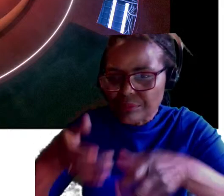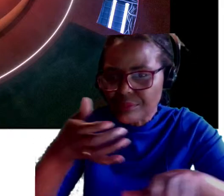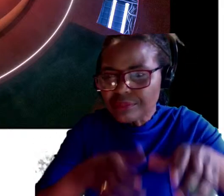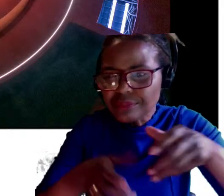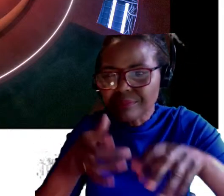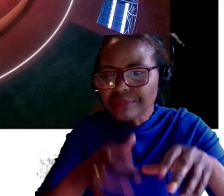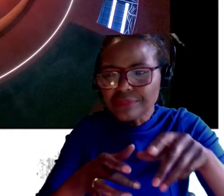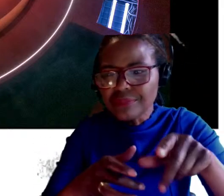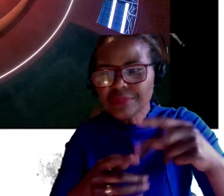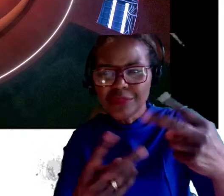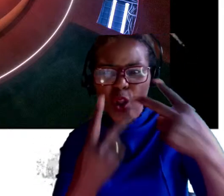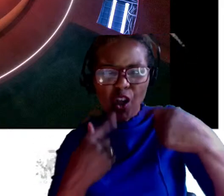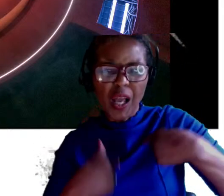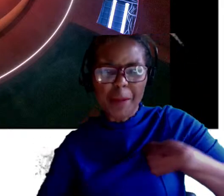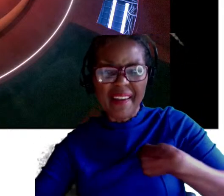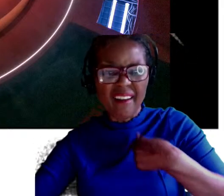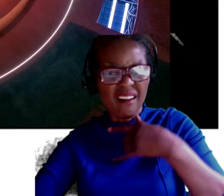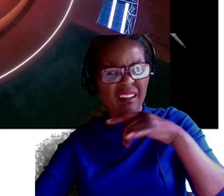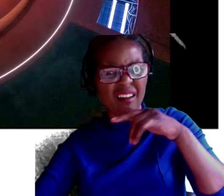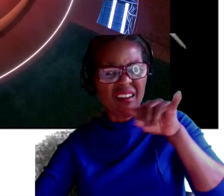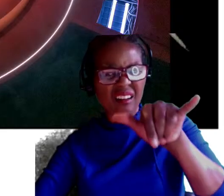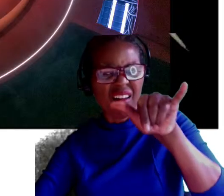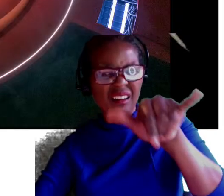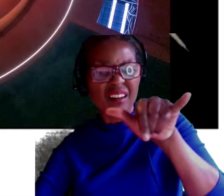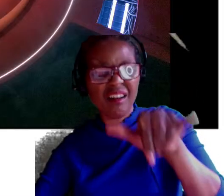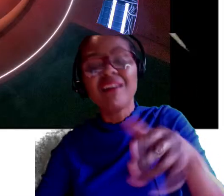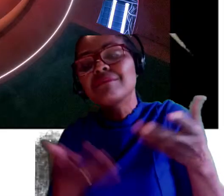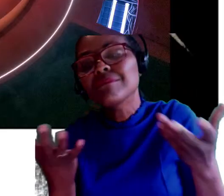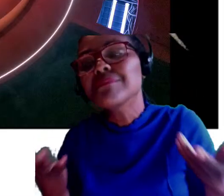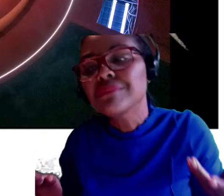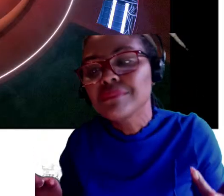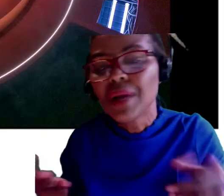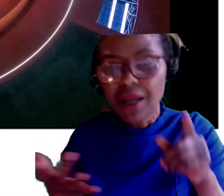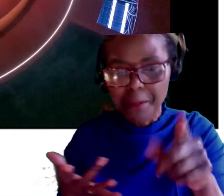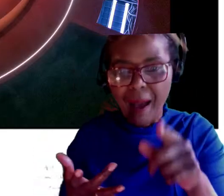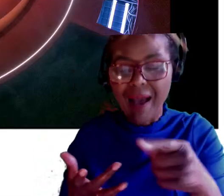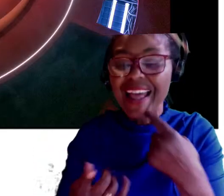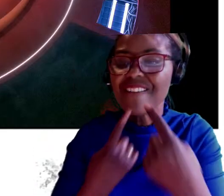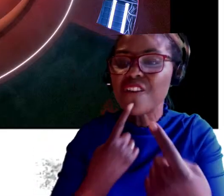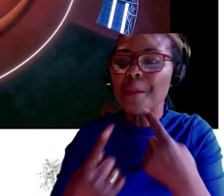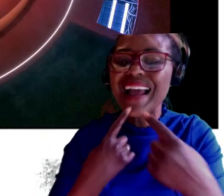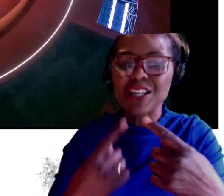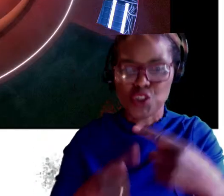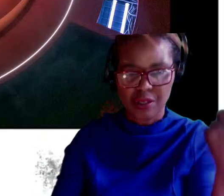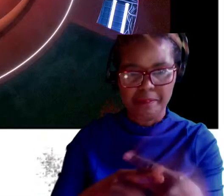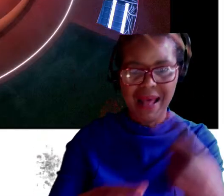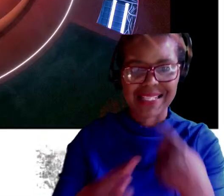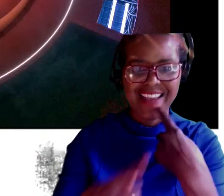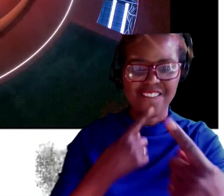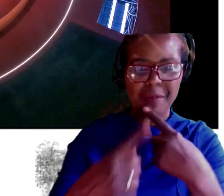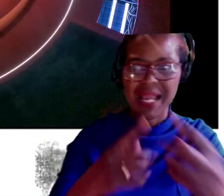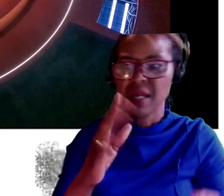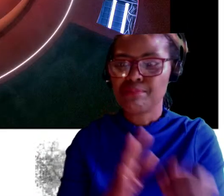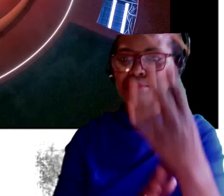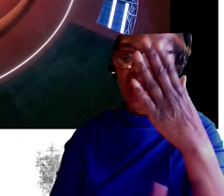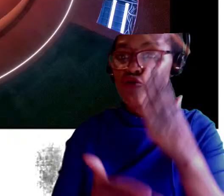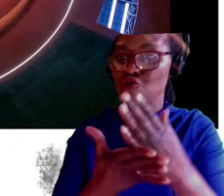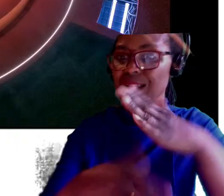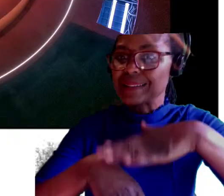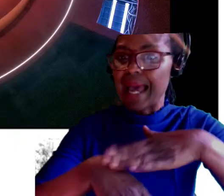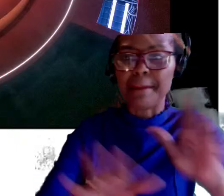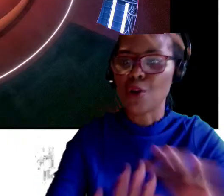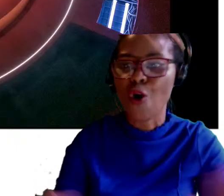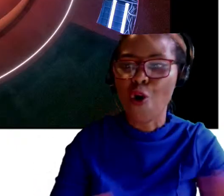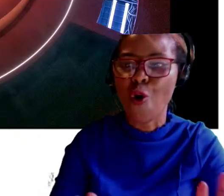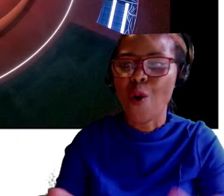for an audio signal to keep bouncing back and forth to a near light speed spacecraft in what both recipients consider to be anything remotely like real time.